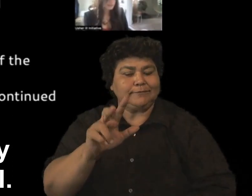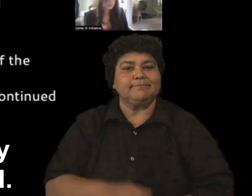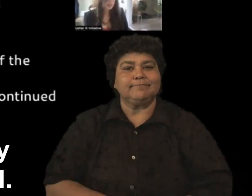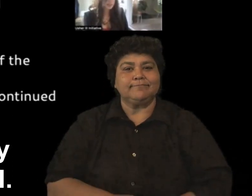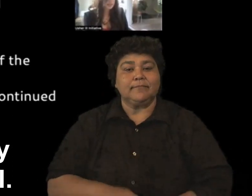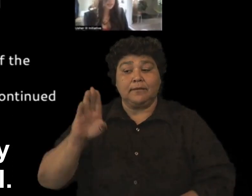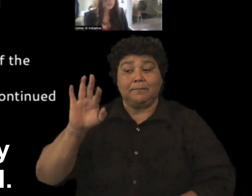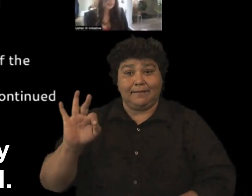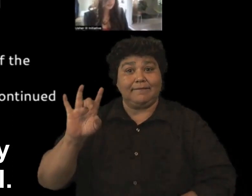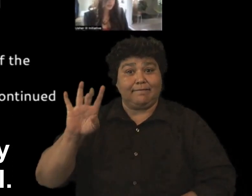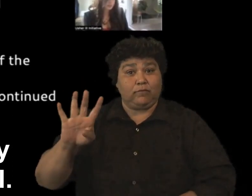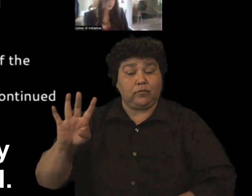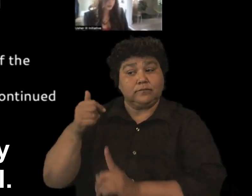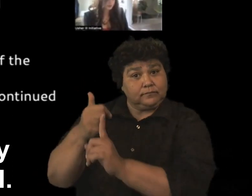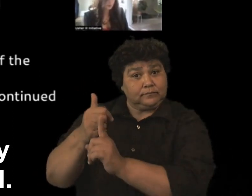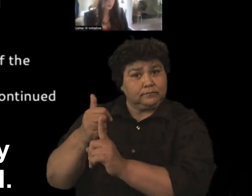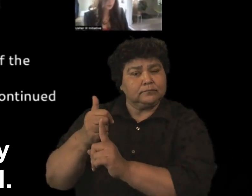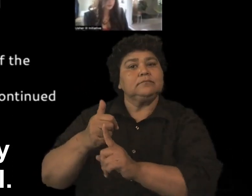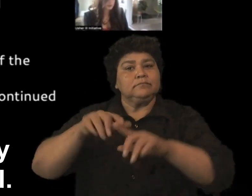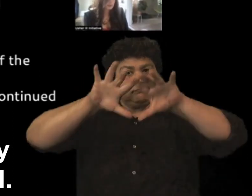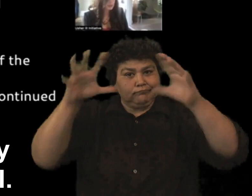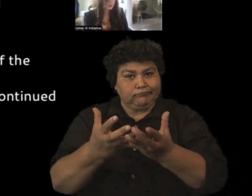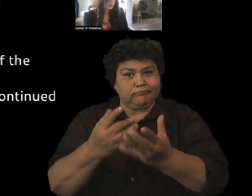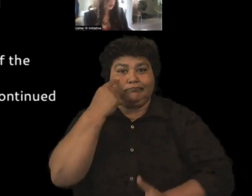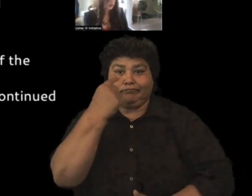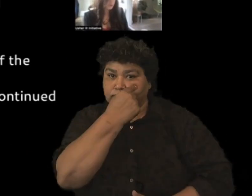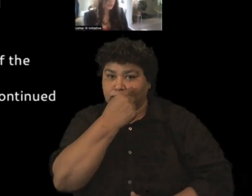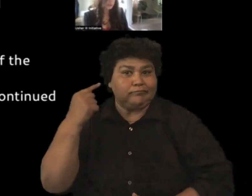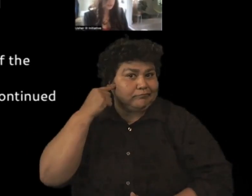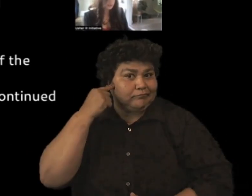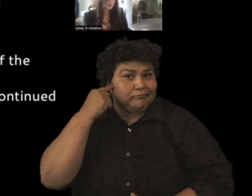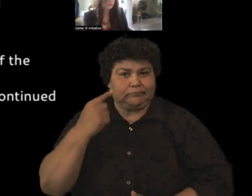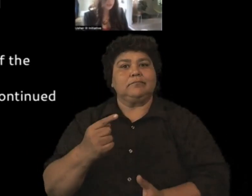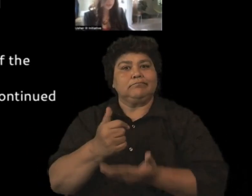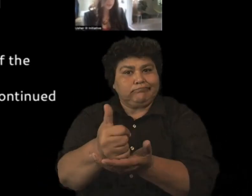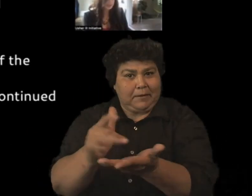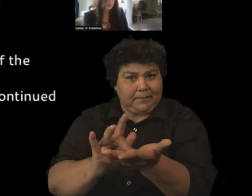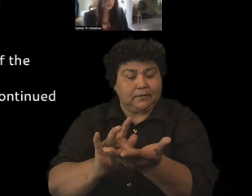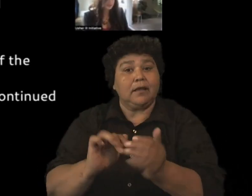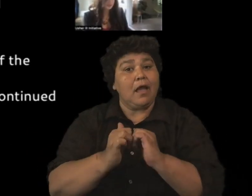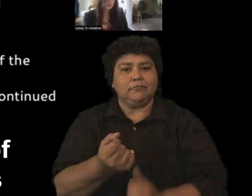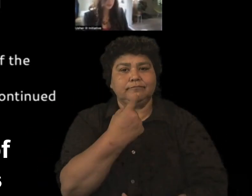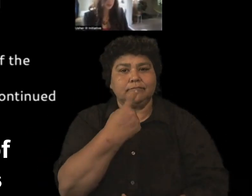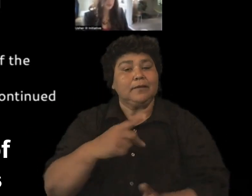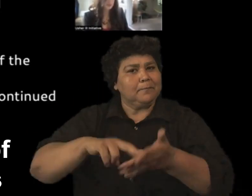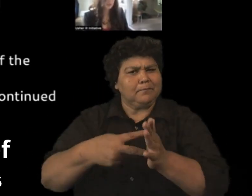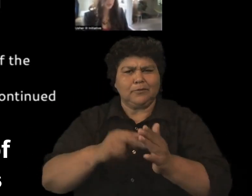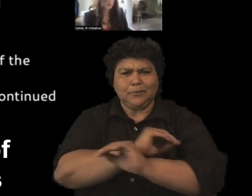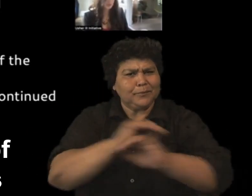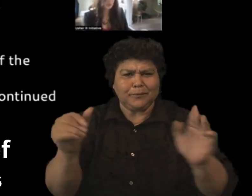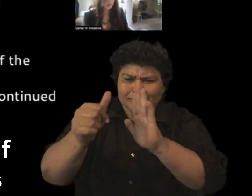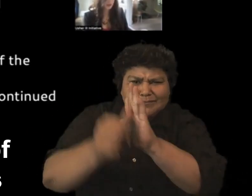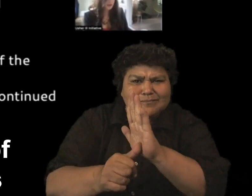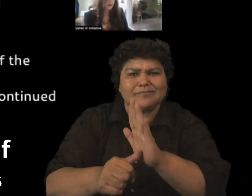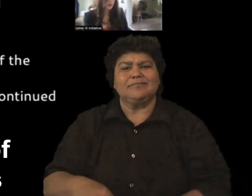BF844 is designed as a systemic treatment for oral administration, avoiding the need for invasive procedures or interventions